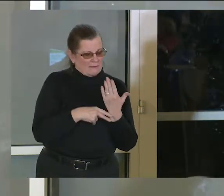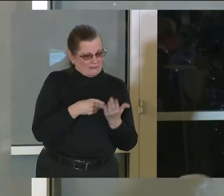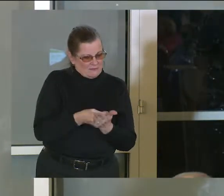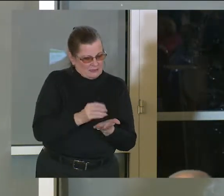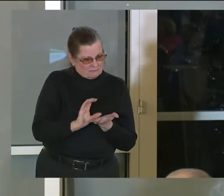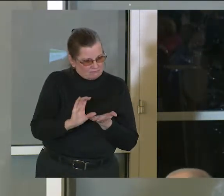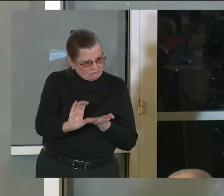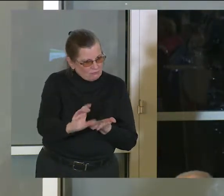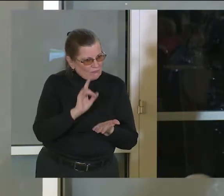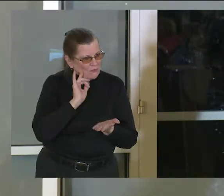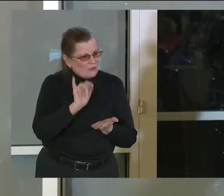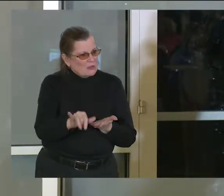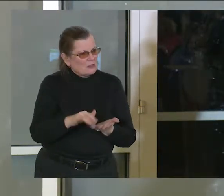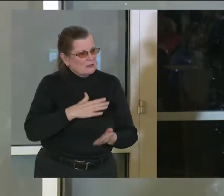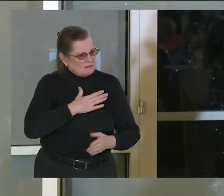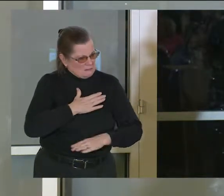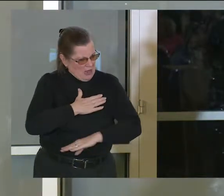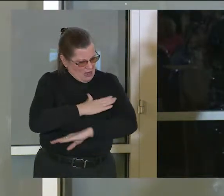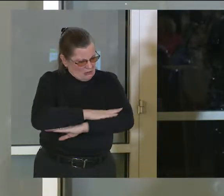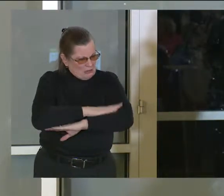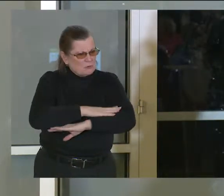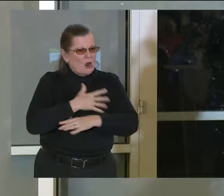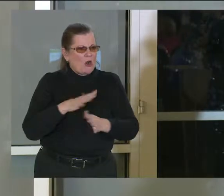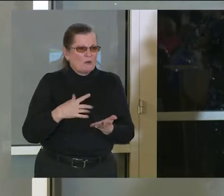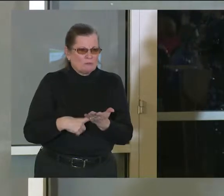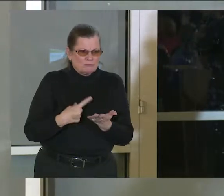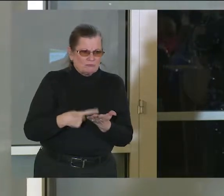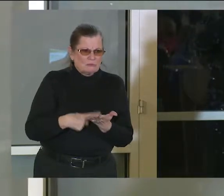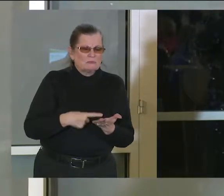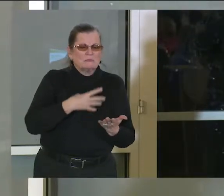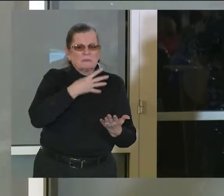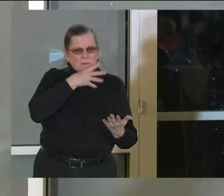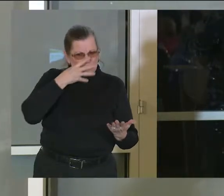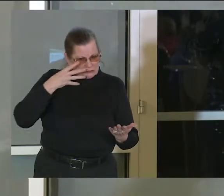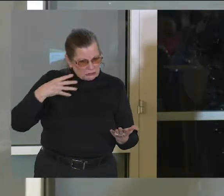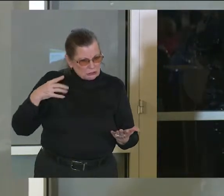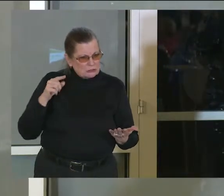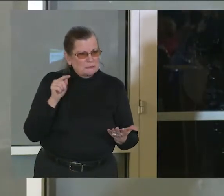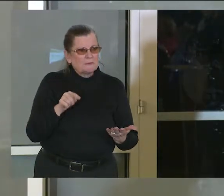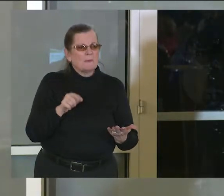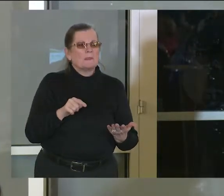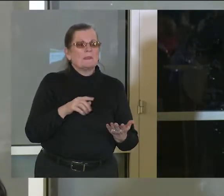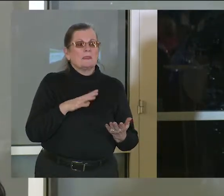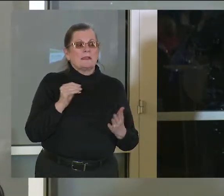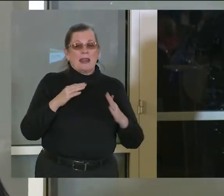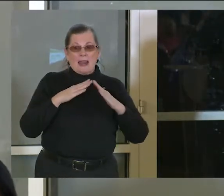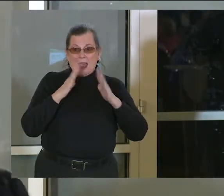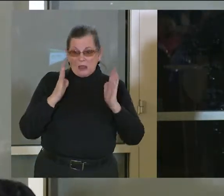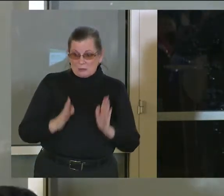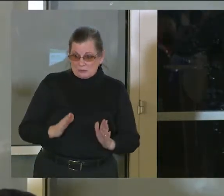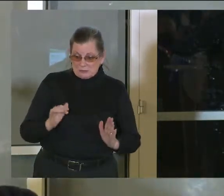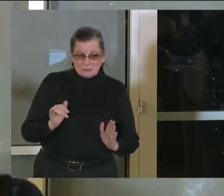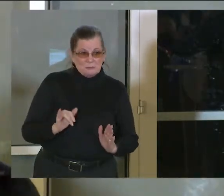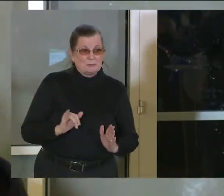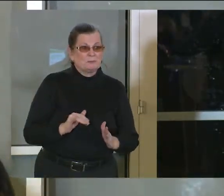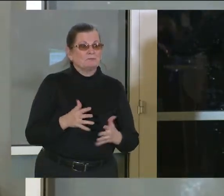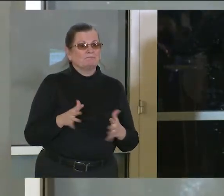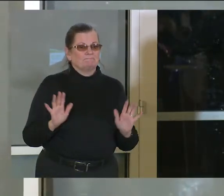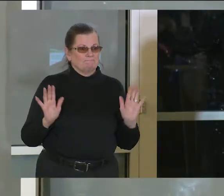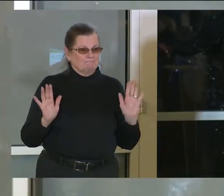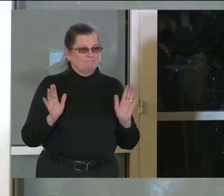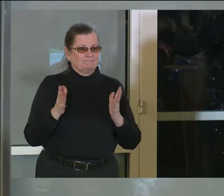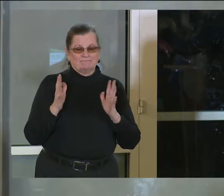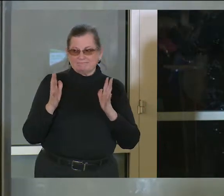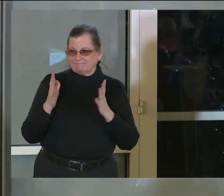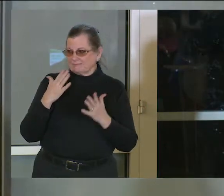some immigration priorities at the table as well as housing. Great. Well, thank you, Monica and Tyson. The mayor is